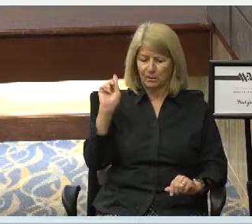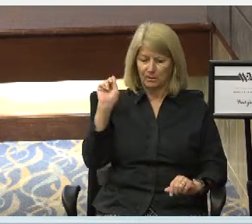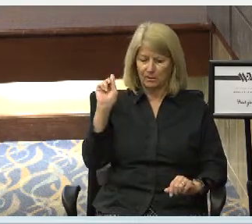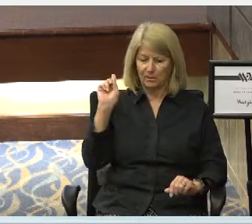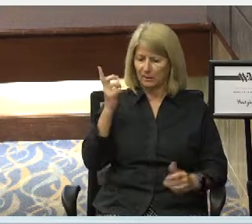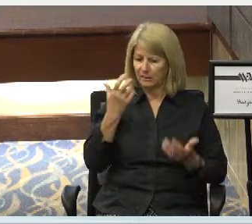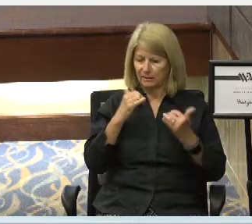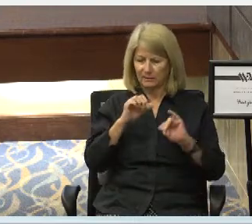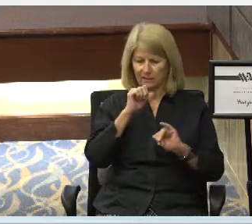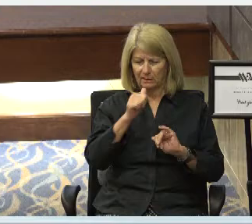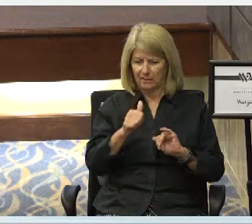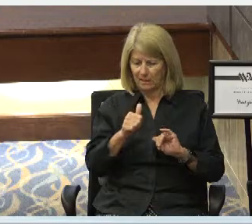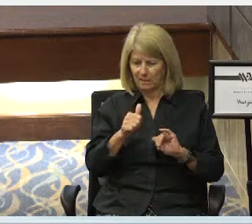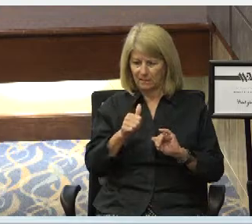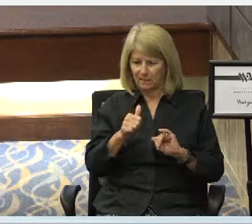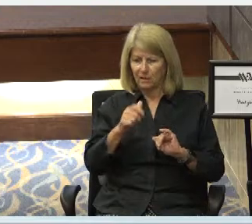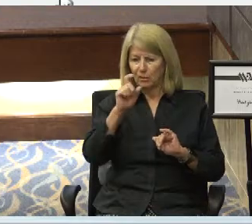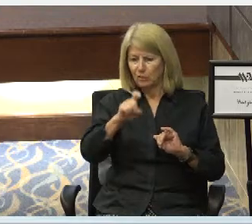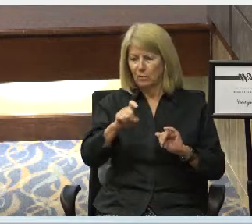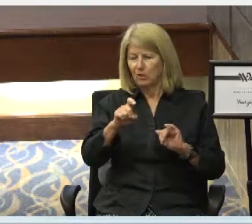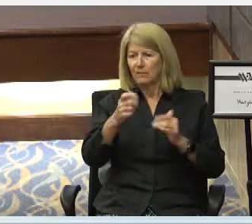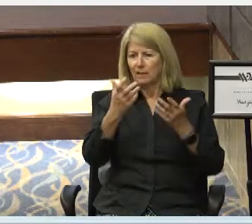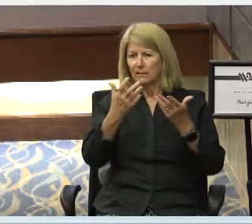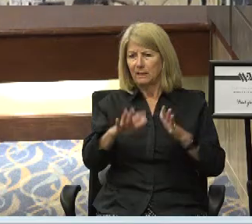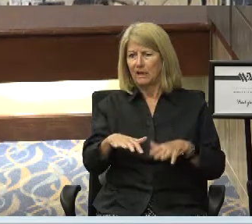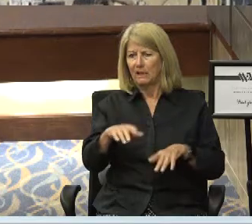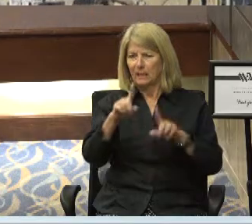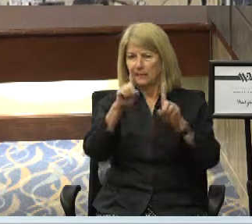Still not. Should have done a test run. Sorry about that.